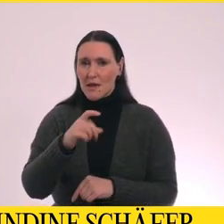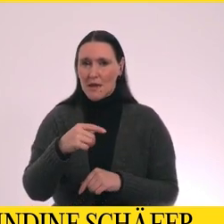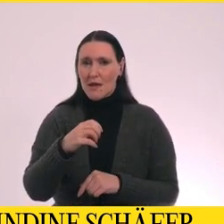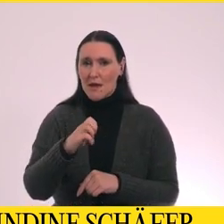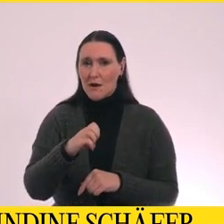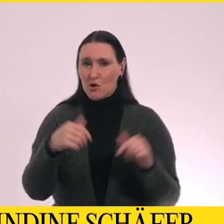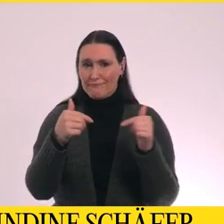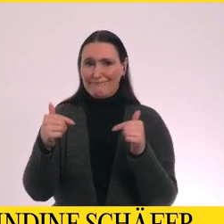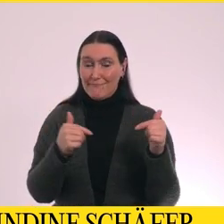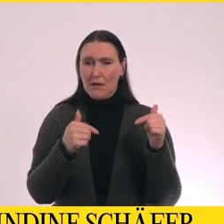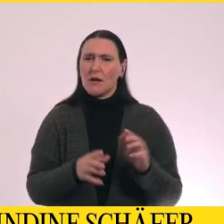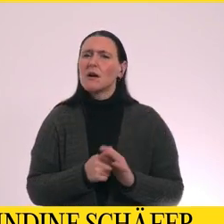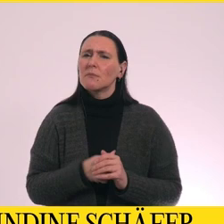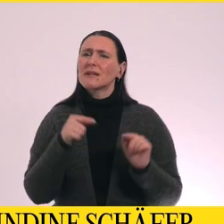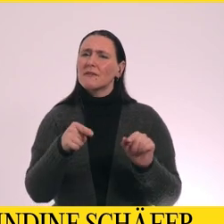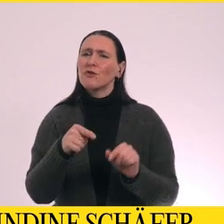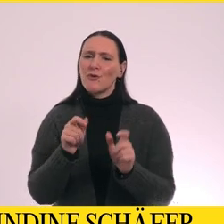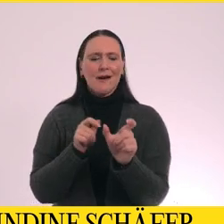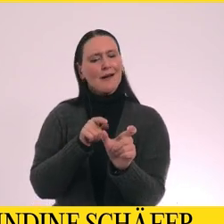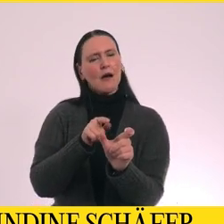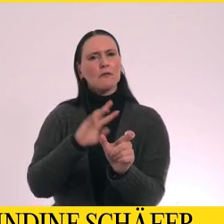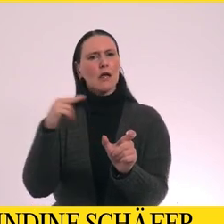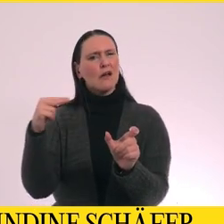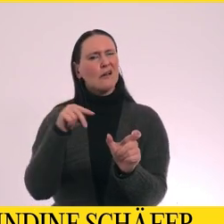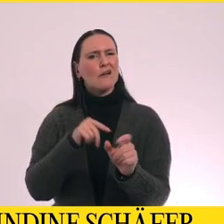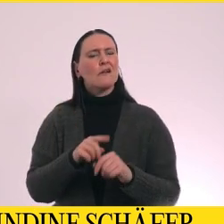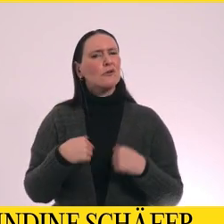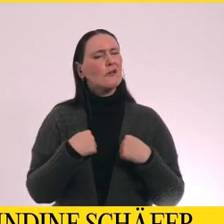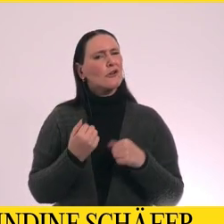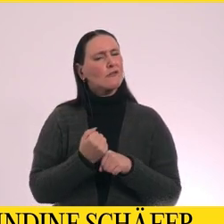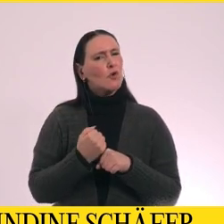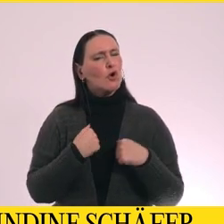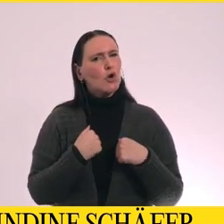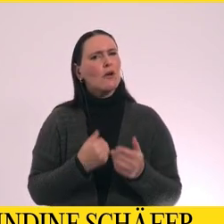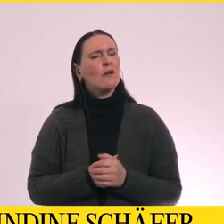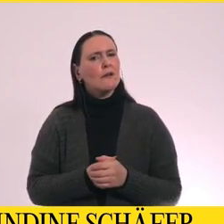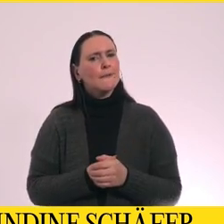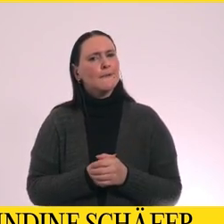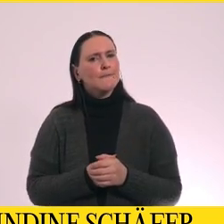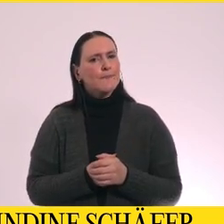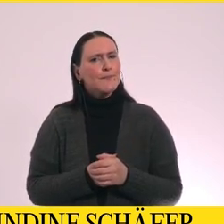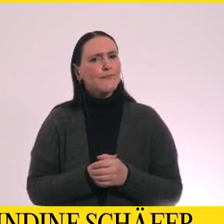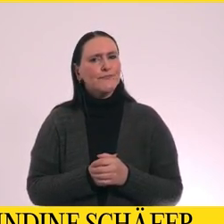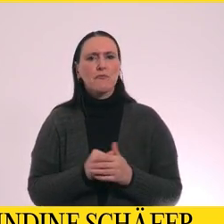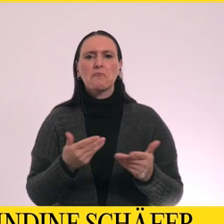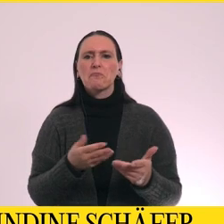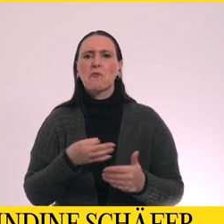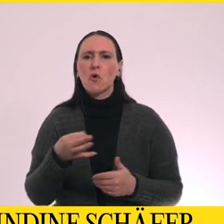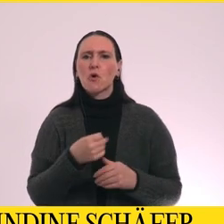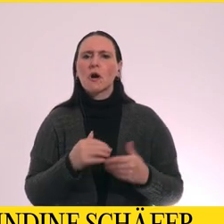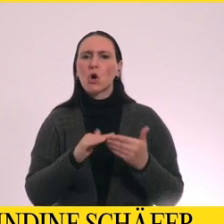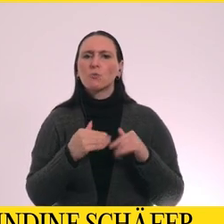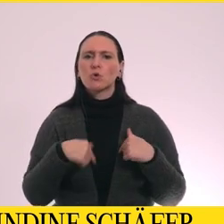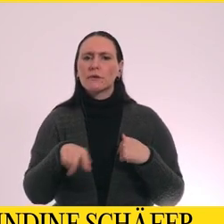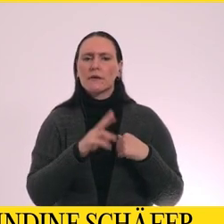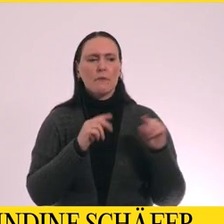angles is kind of a constant in our work, and the reason why we very easily can talk to each other, even though our communities are really